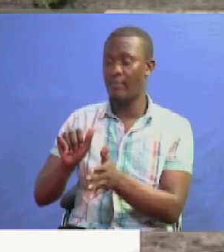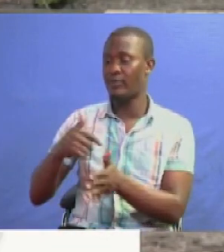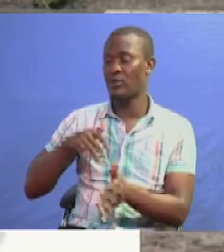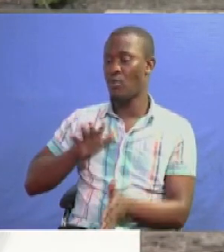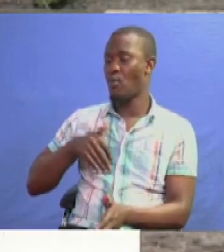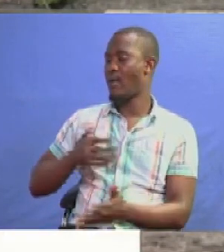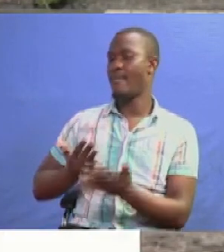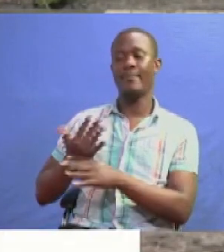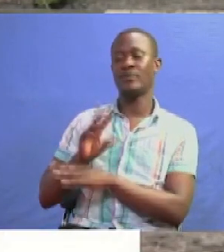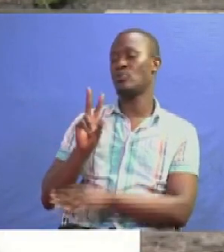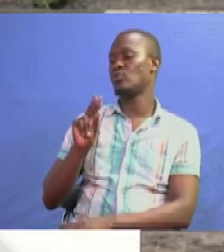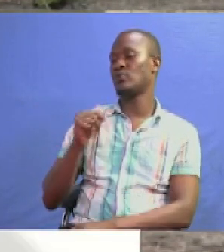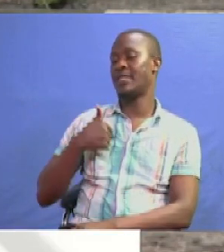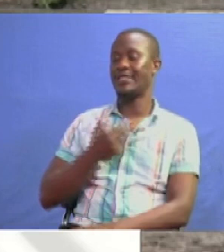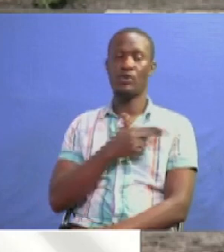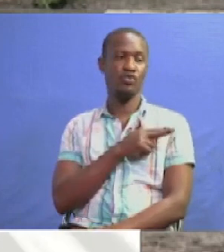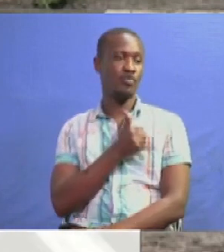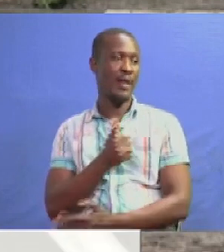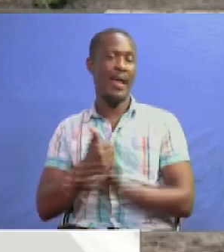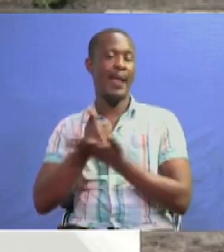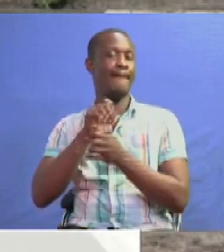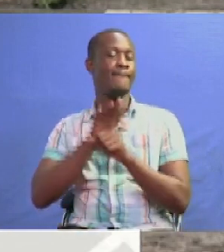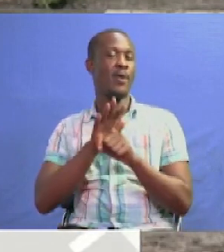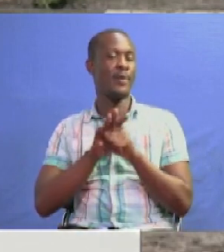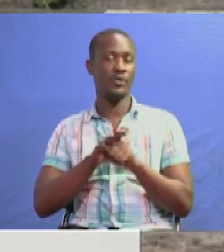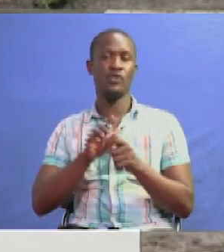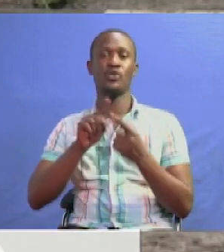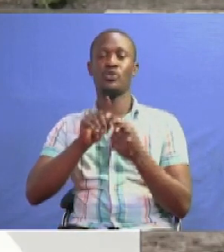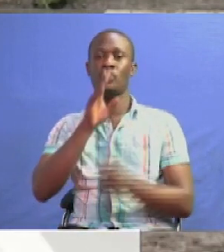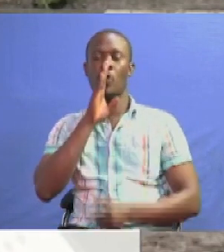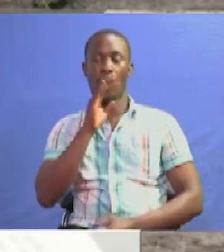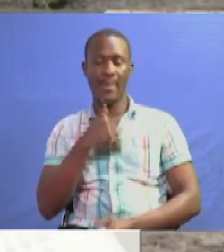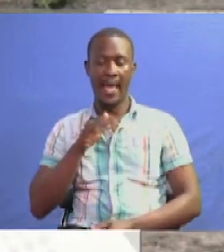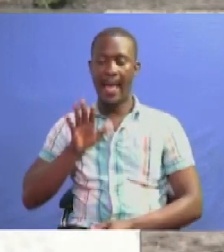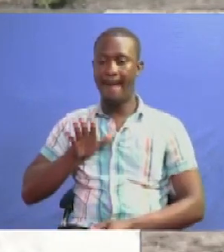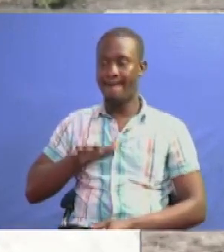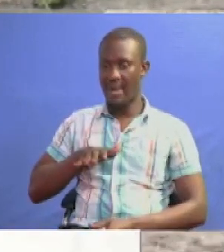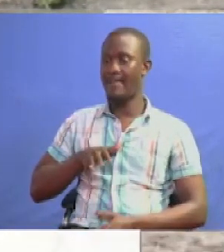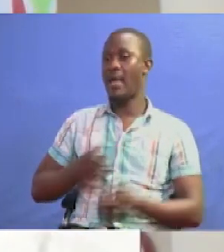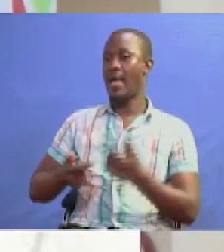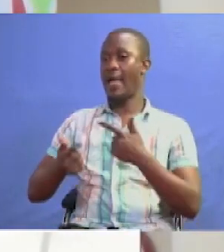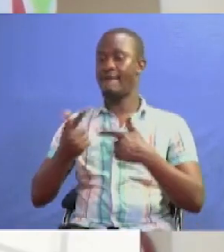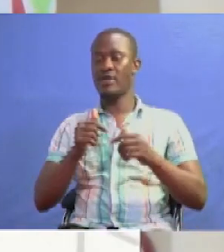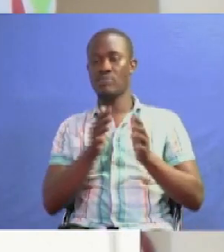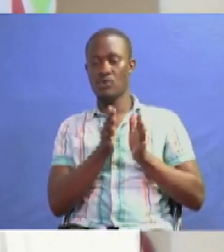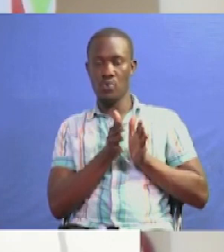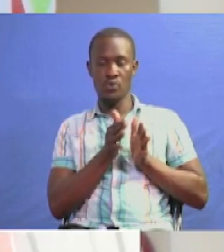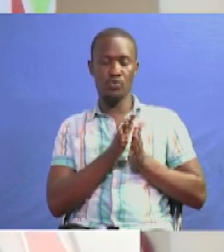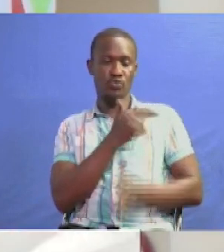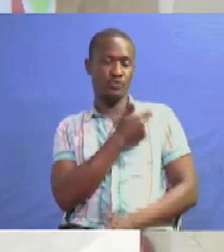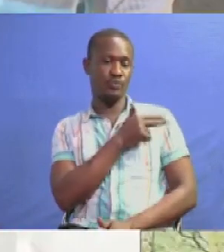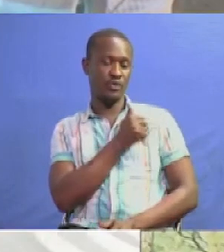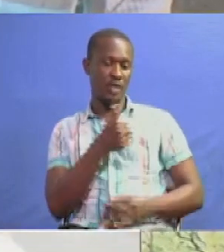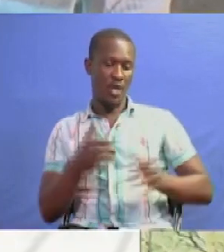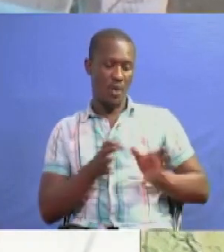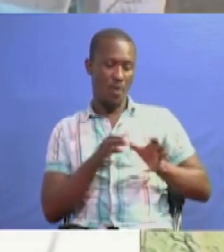So hii hospitali imetusaidia sana kuwa wamama wamekuja karibu na hospitali. Community members